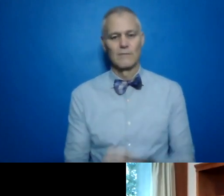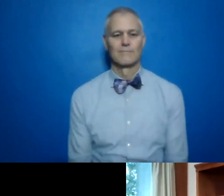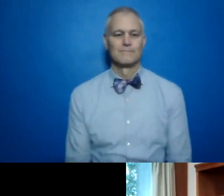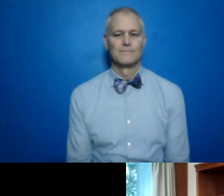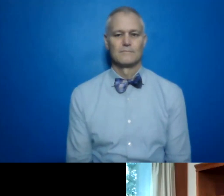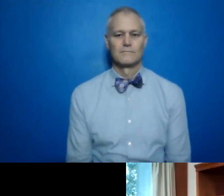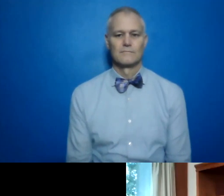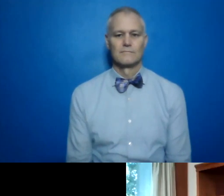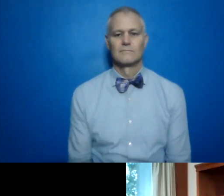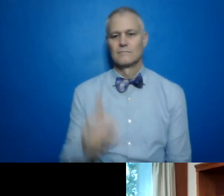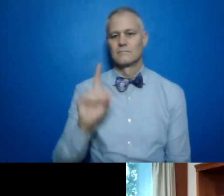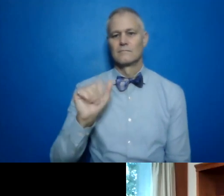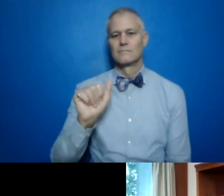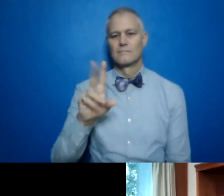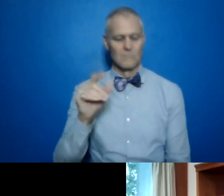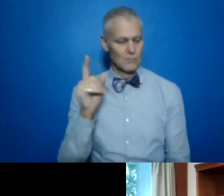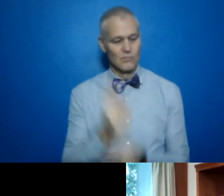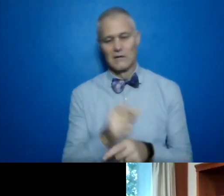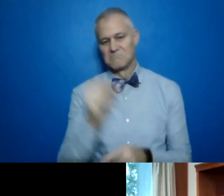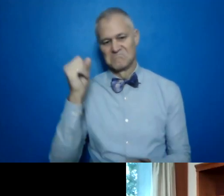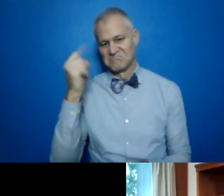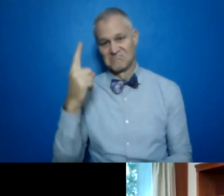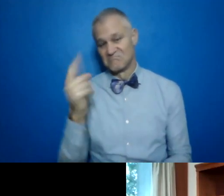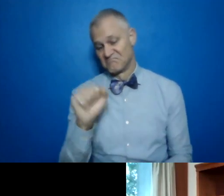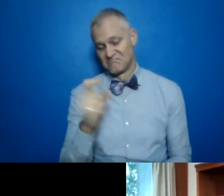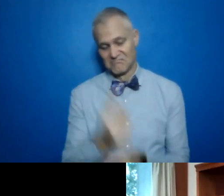and I get that. I definitely get that. Yeah.